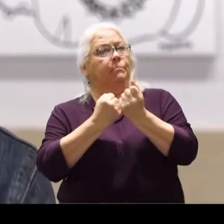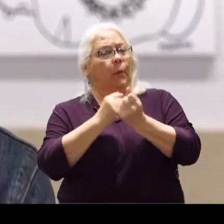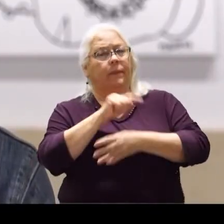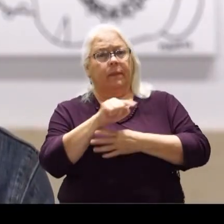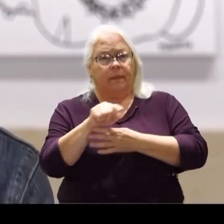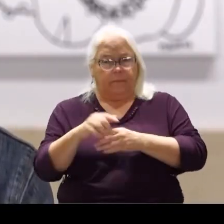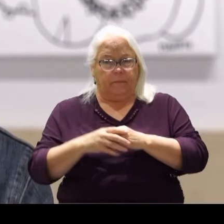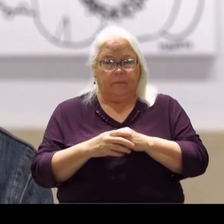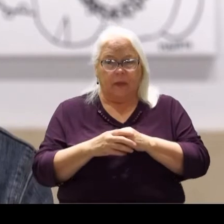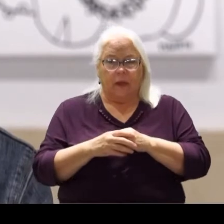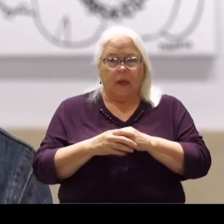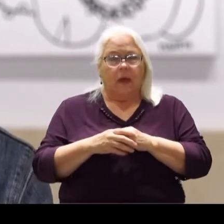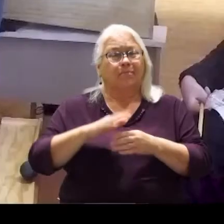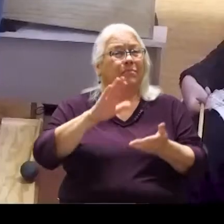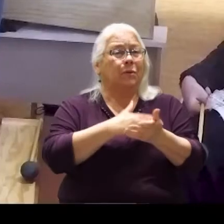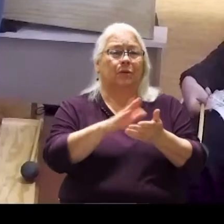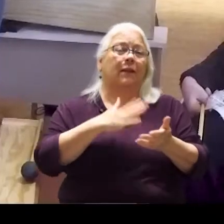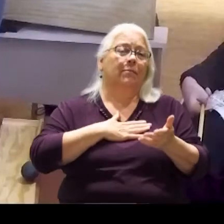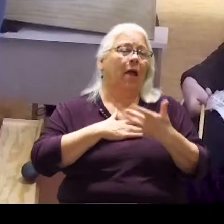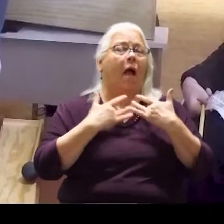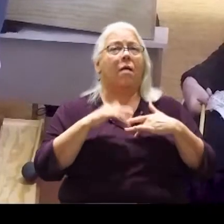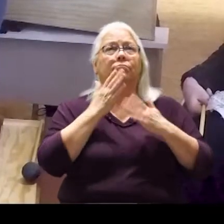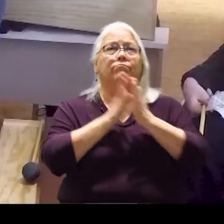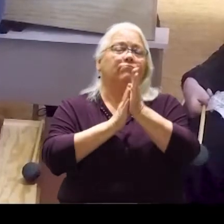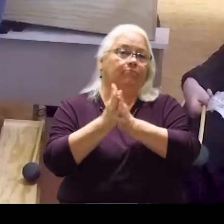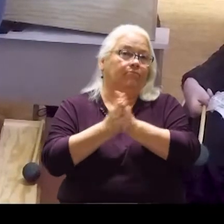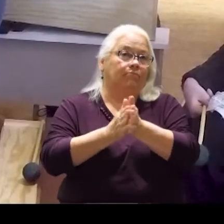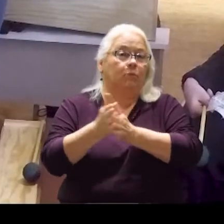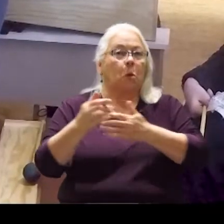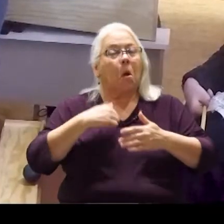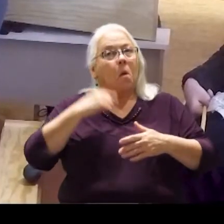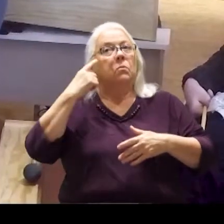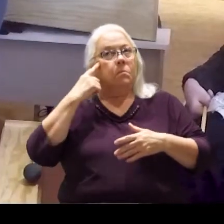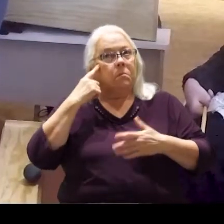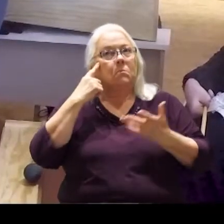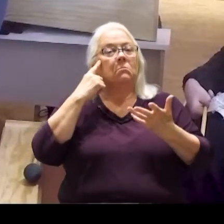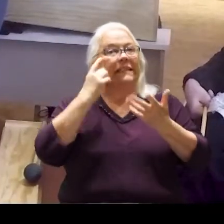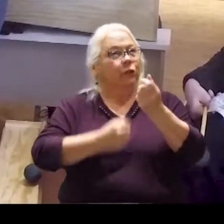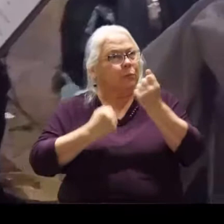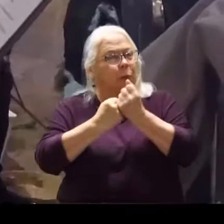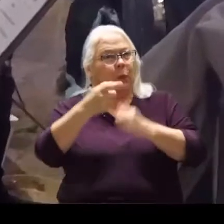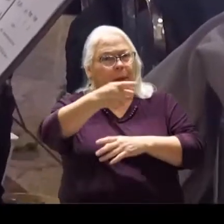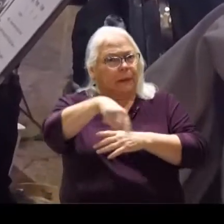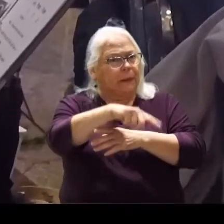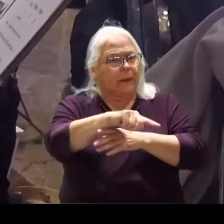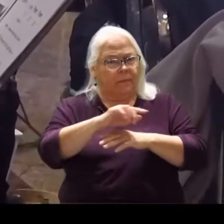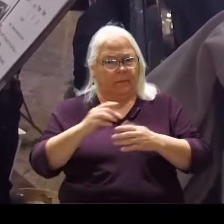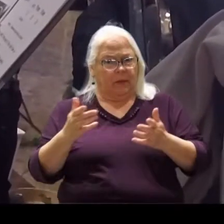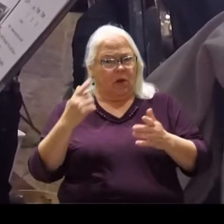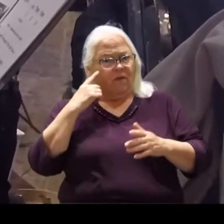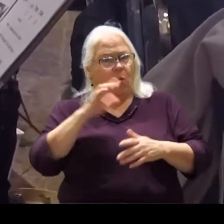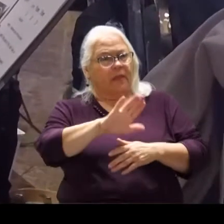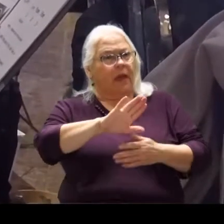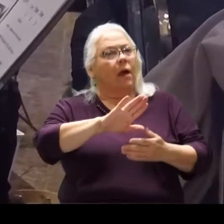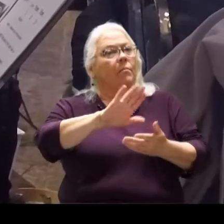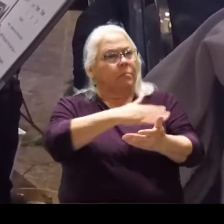And because music is my passion, I thought I could do more in supporting them